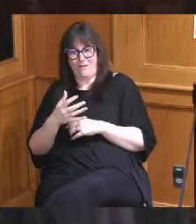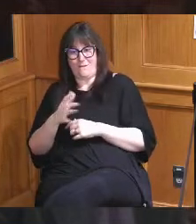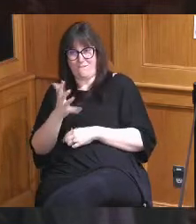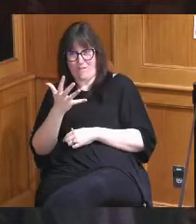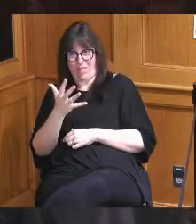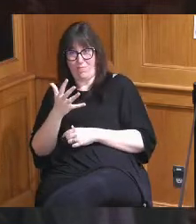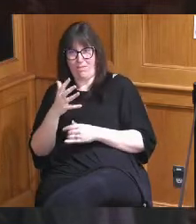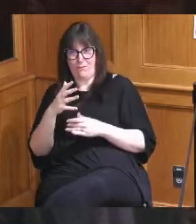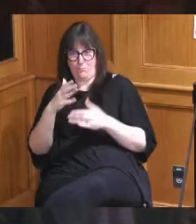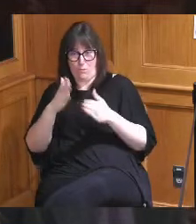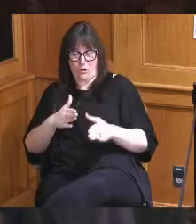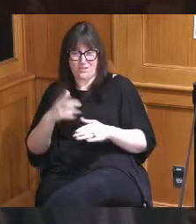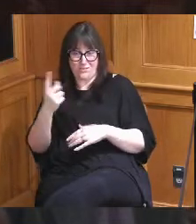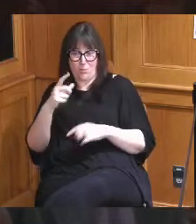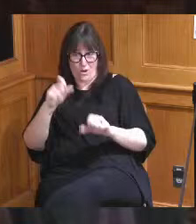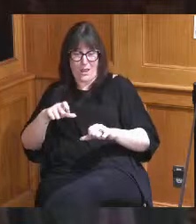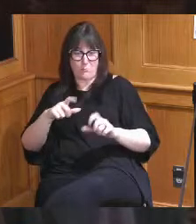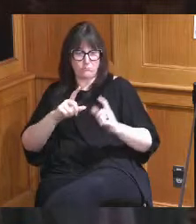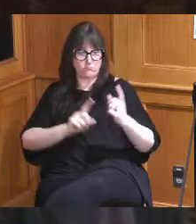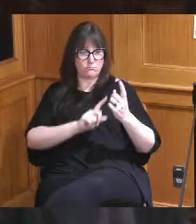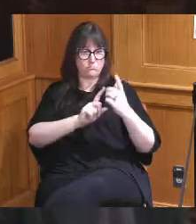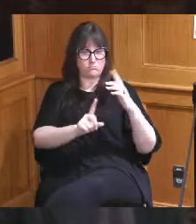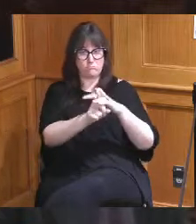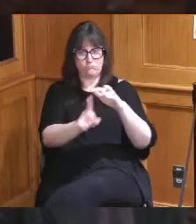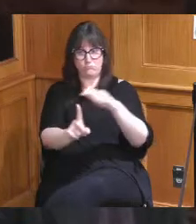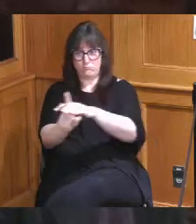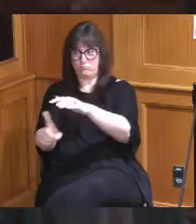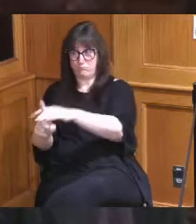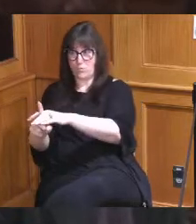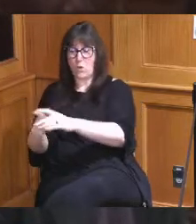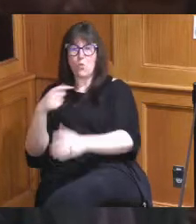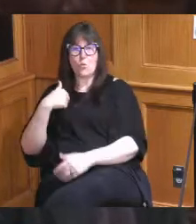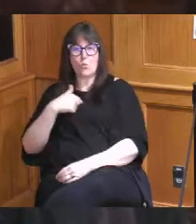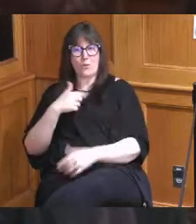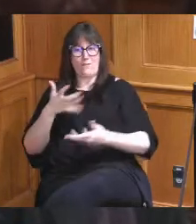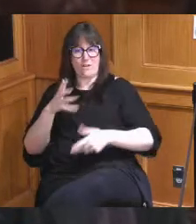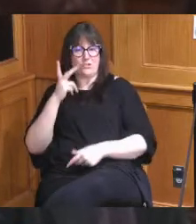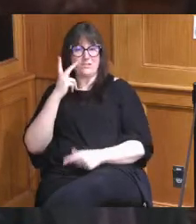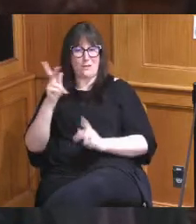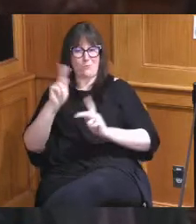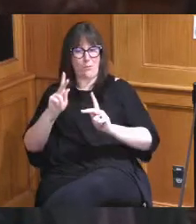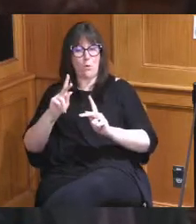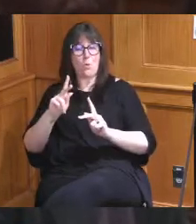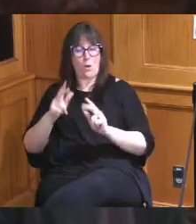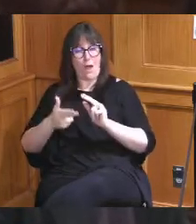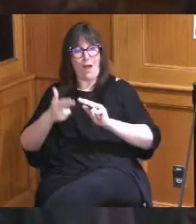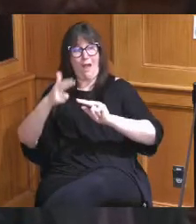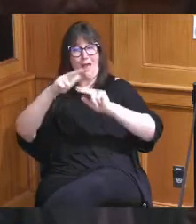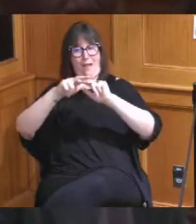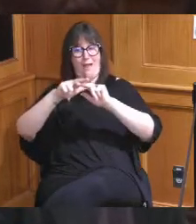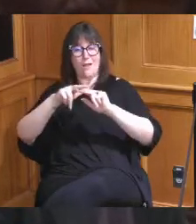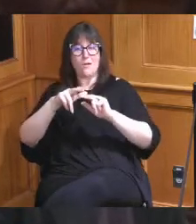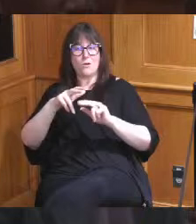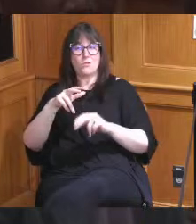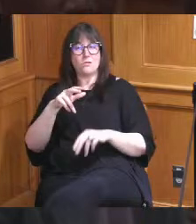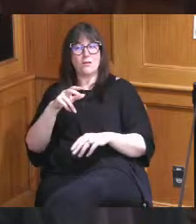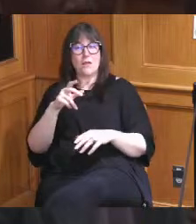to have someone be present in areas where we do see higher rates of individuals who are sleeping, who might be